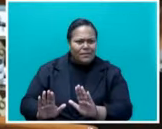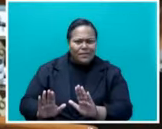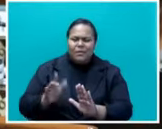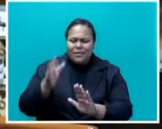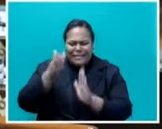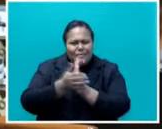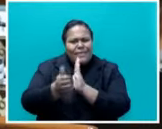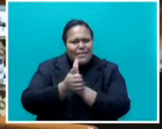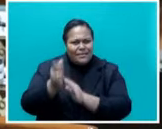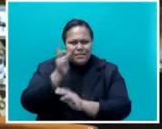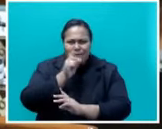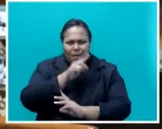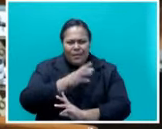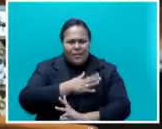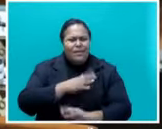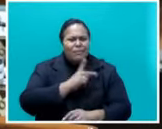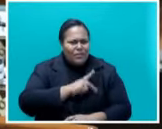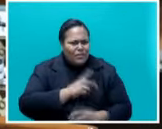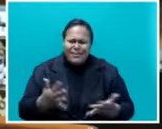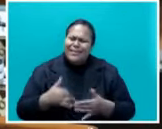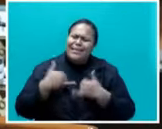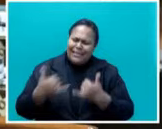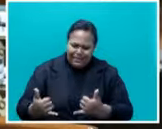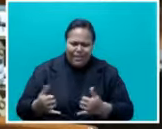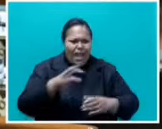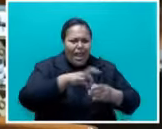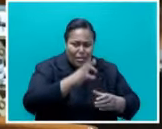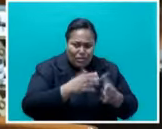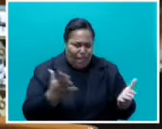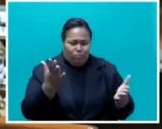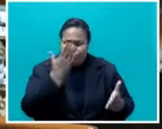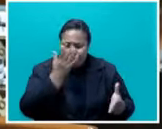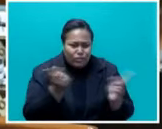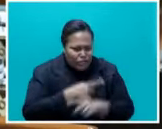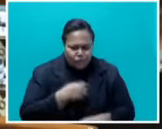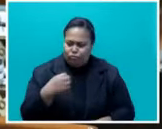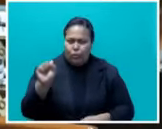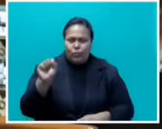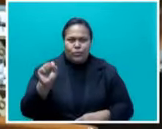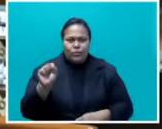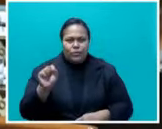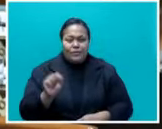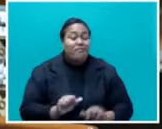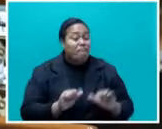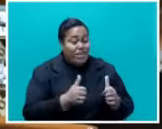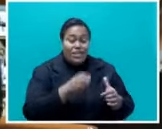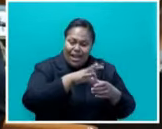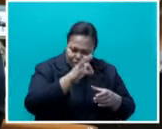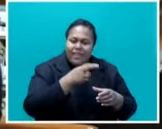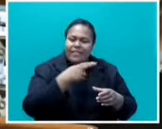that until after the election. It's too close to the election to be changing these laws. And Mr.